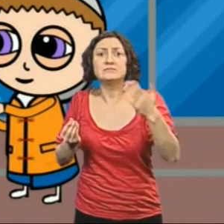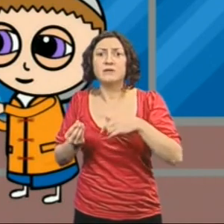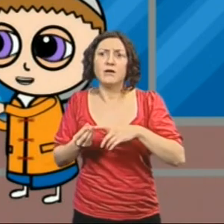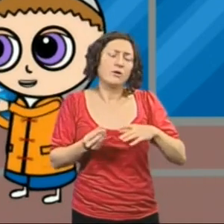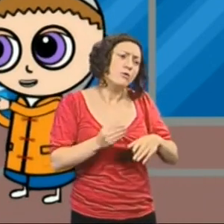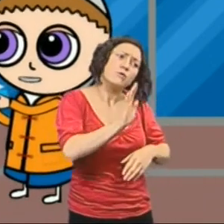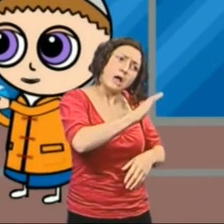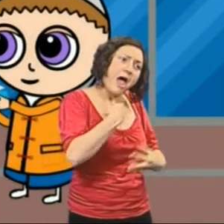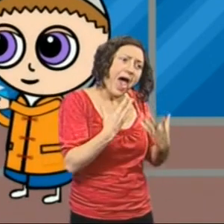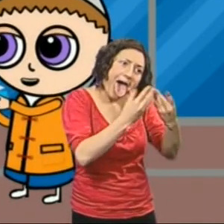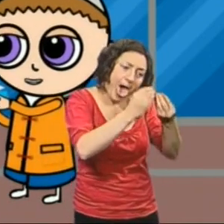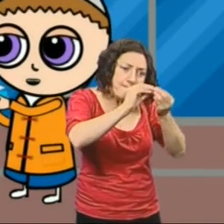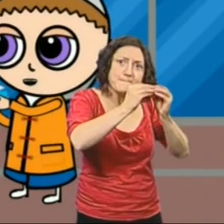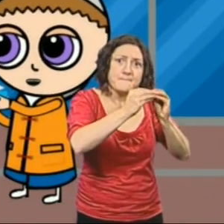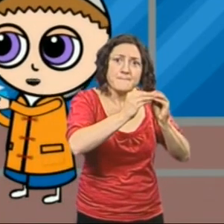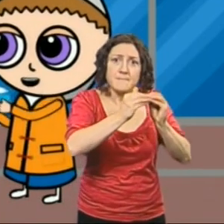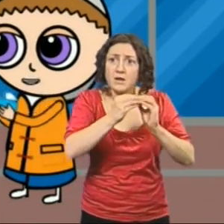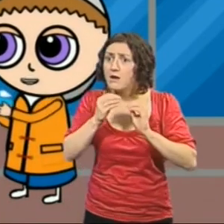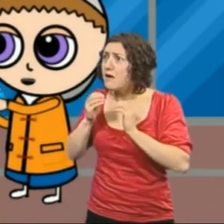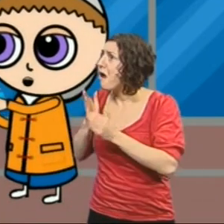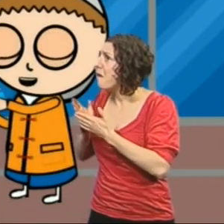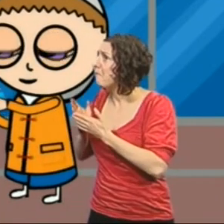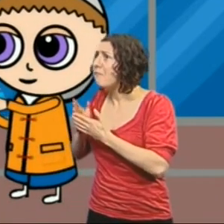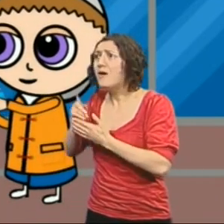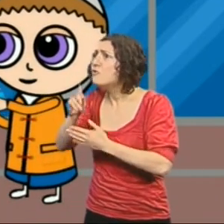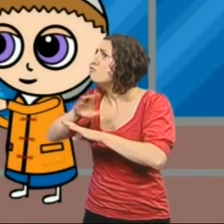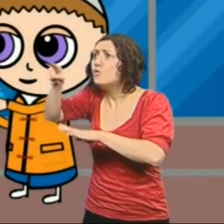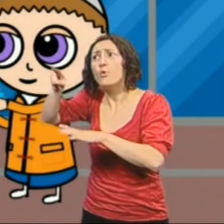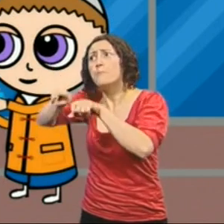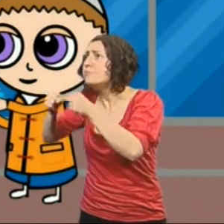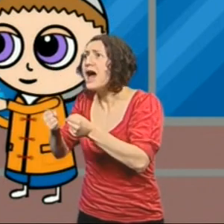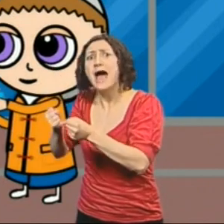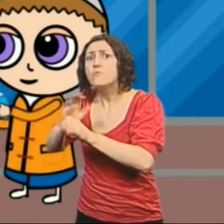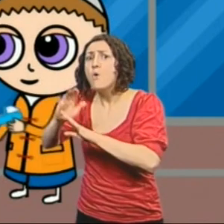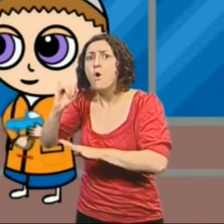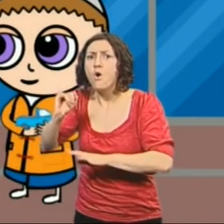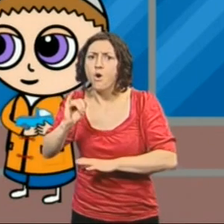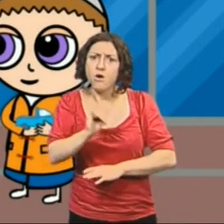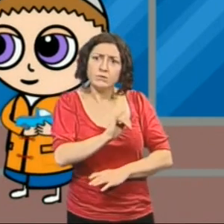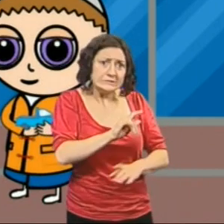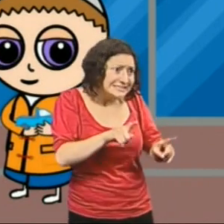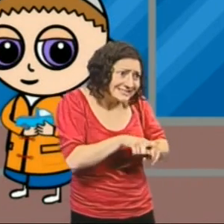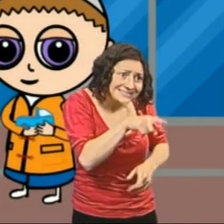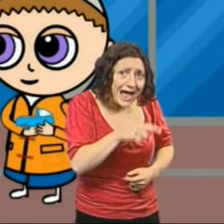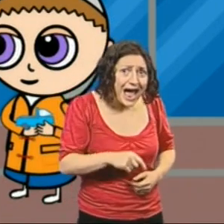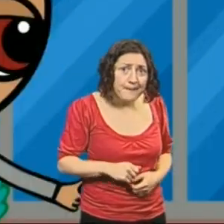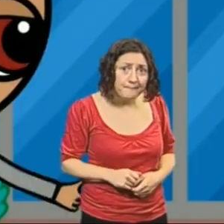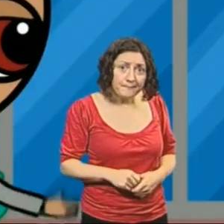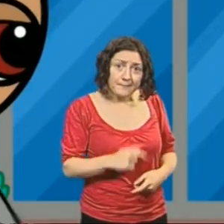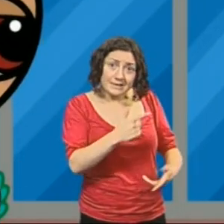you mend it. Really? But it's not your fault it's broken. It's not your fault either. You didn't know it was in the